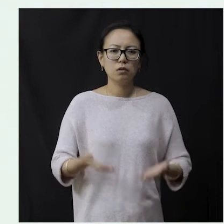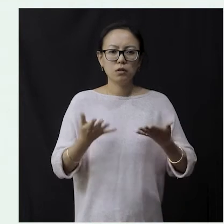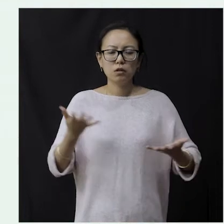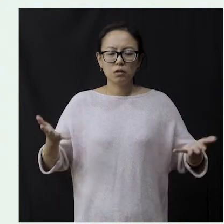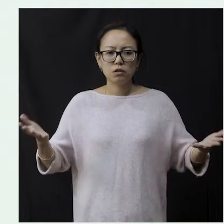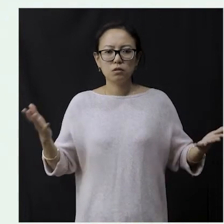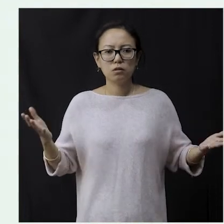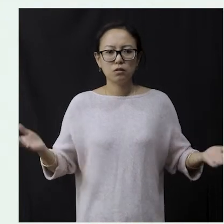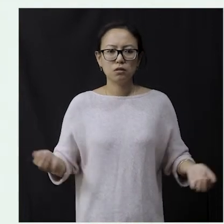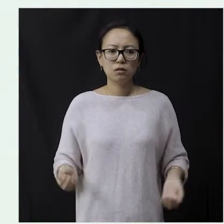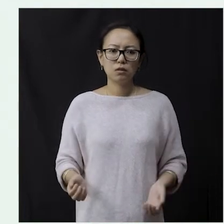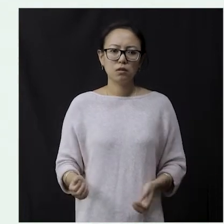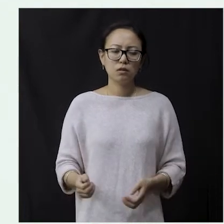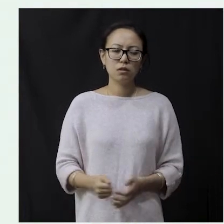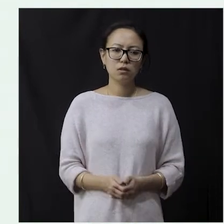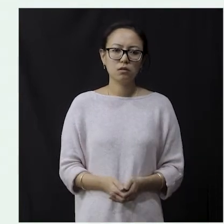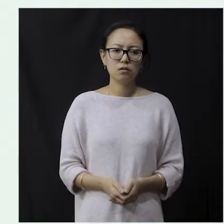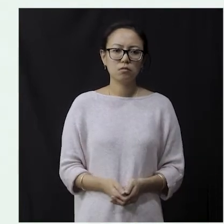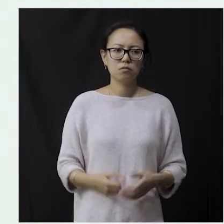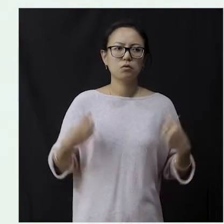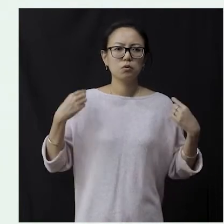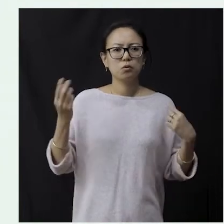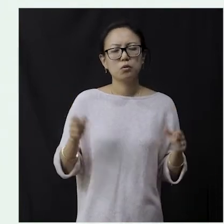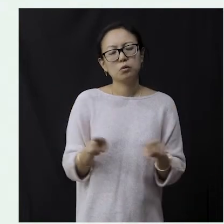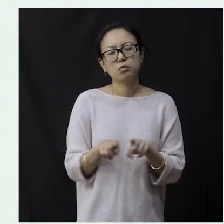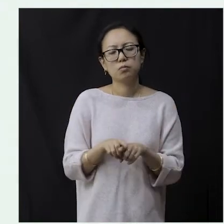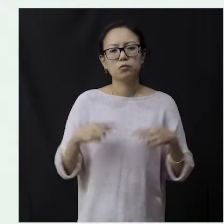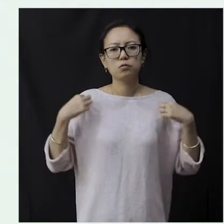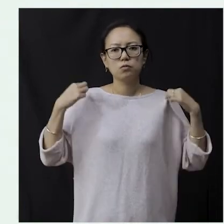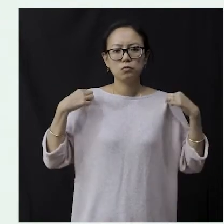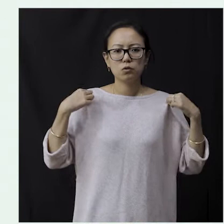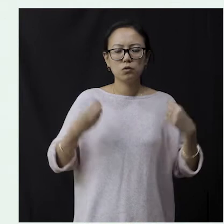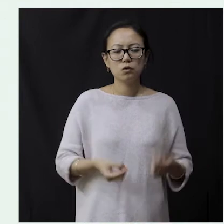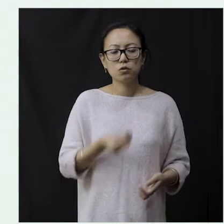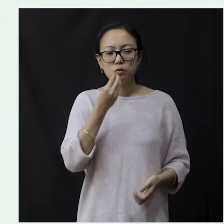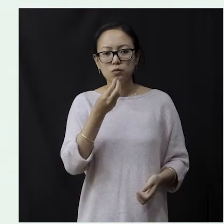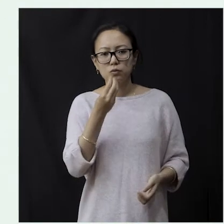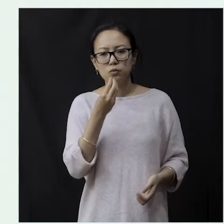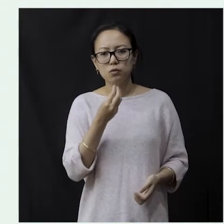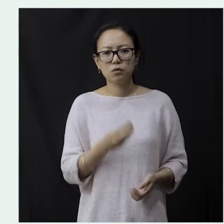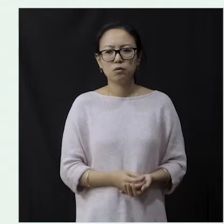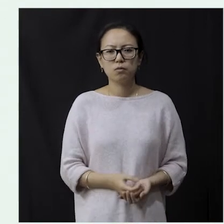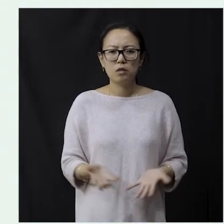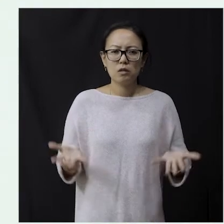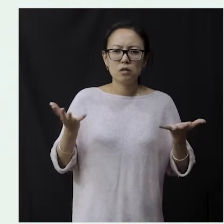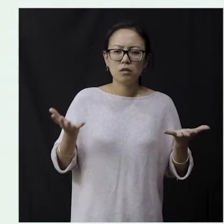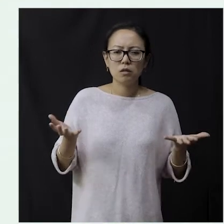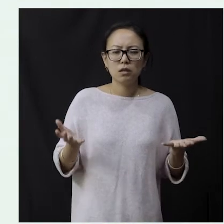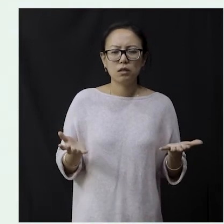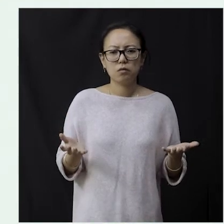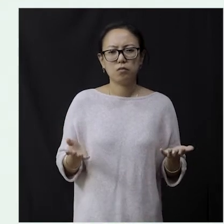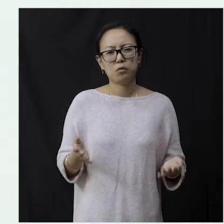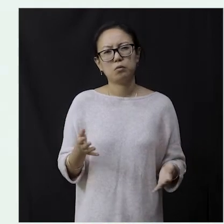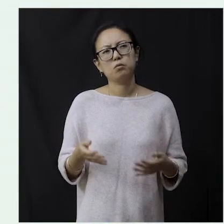of goods. It could be clothes, it could be food, sometimes it could be big things like cars,